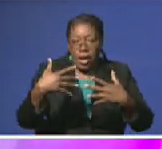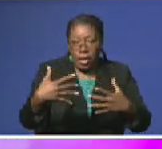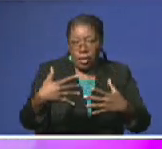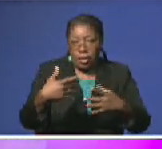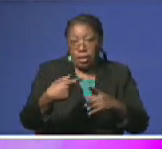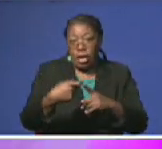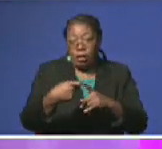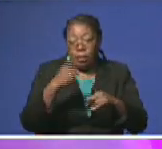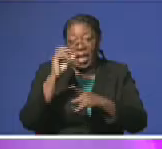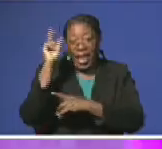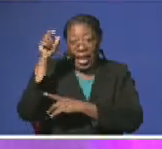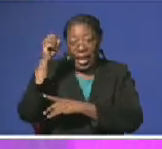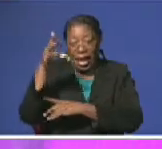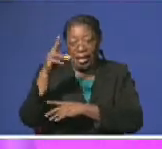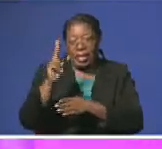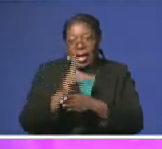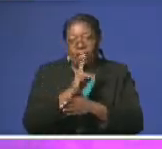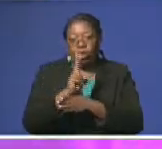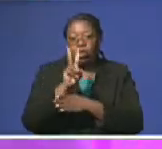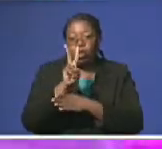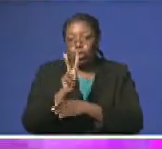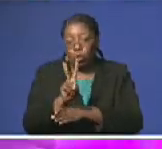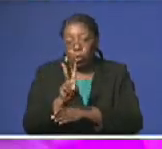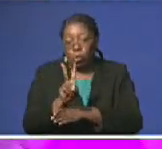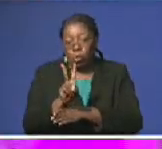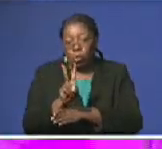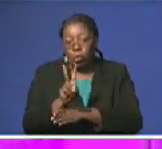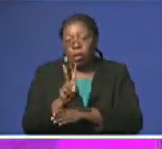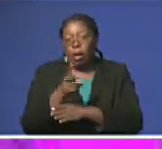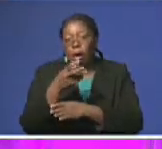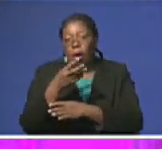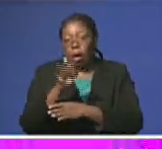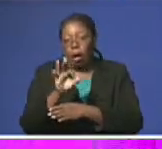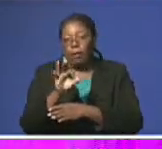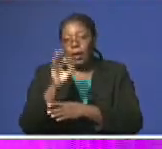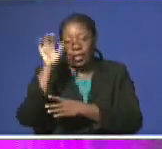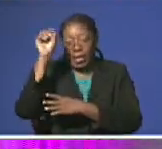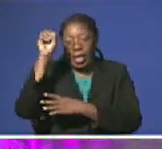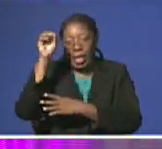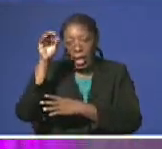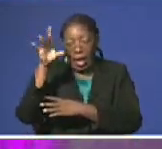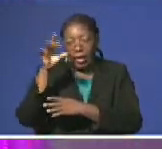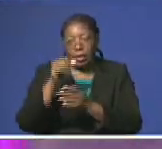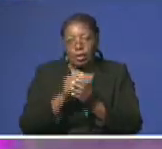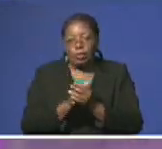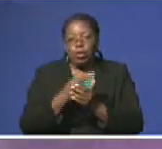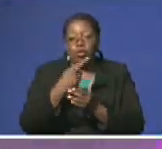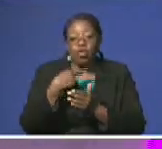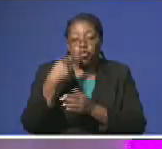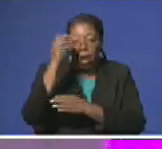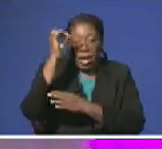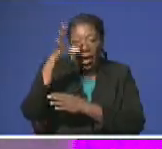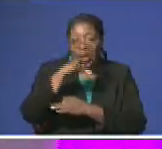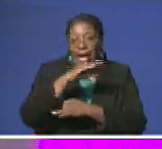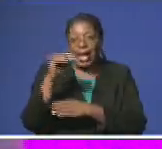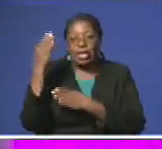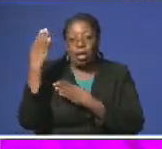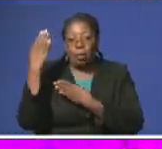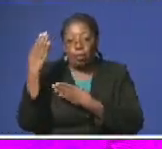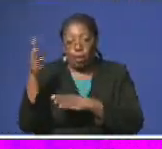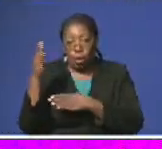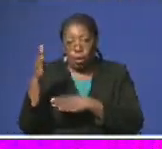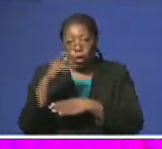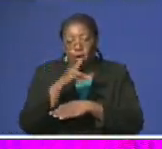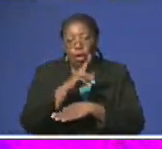and we utilize two of the light wavelengths, so red light and blue ultraviolet